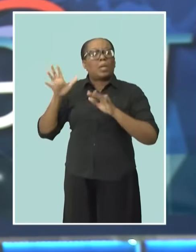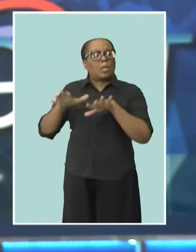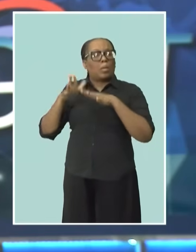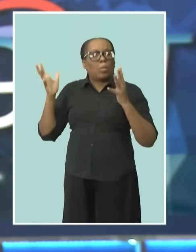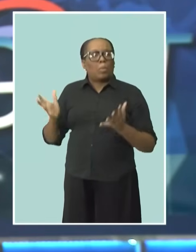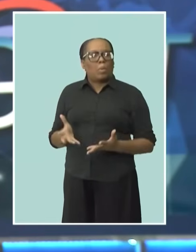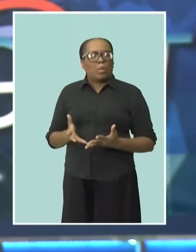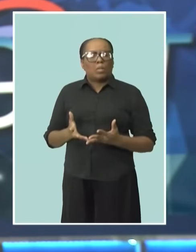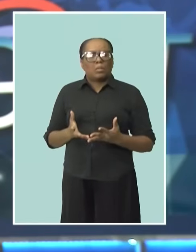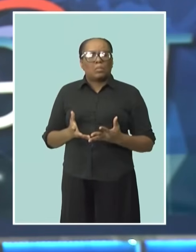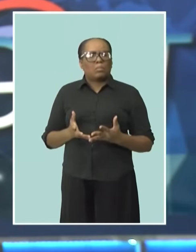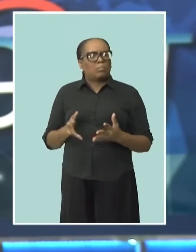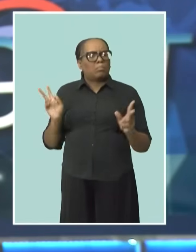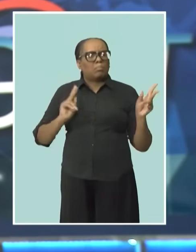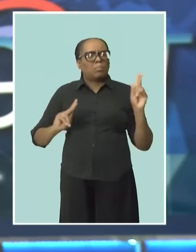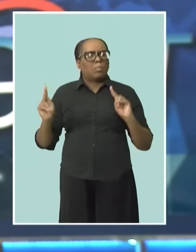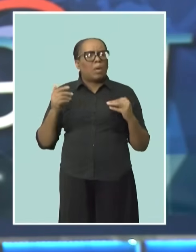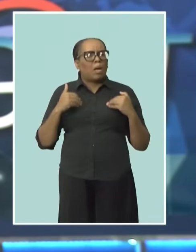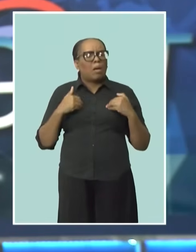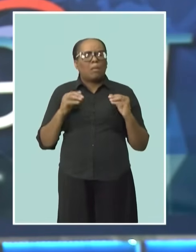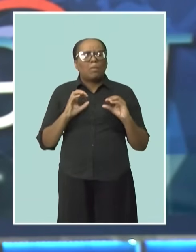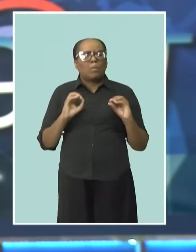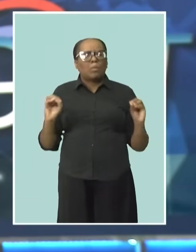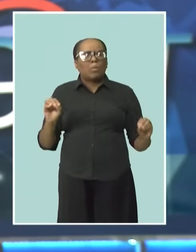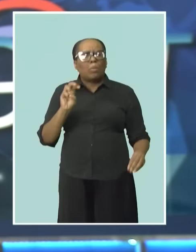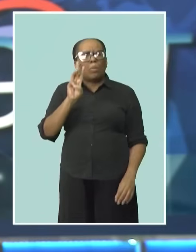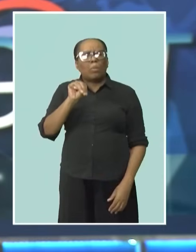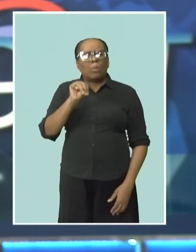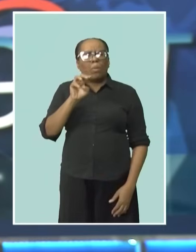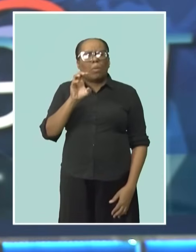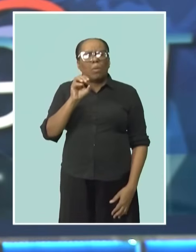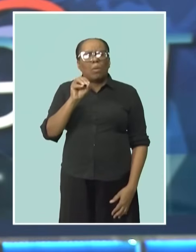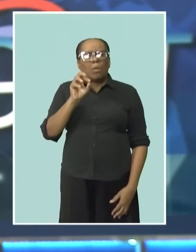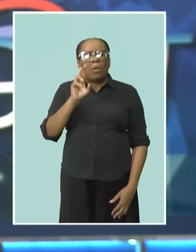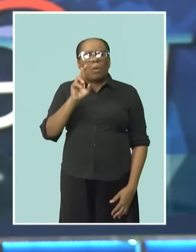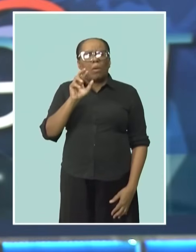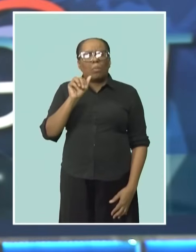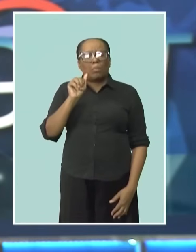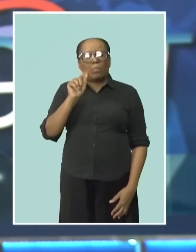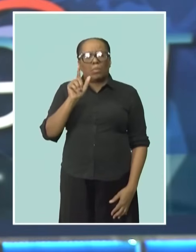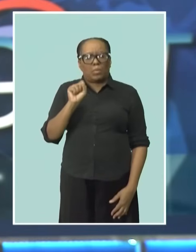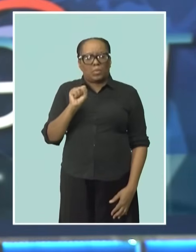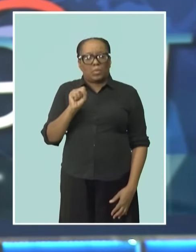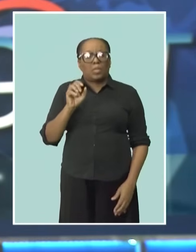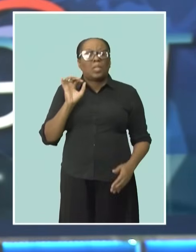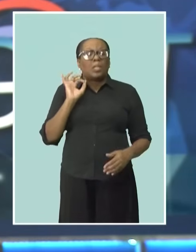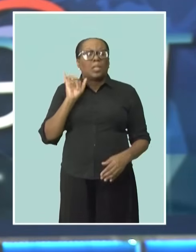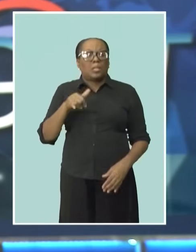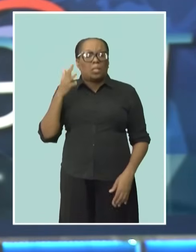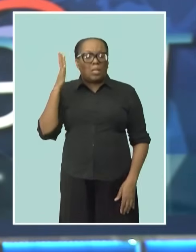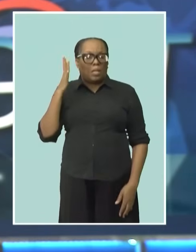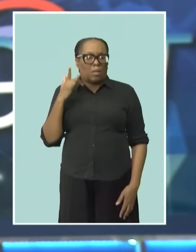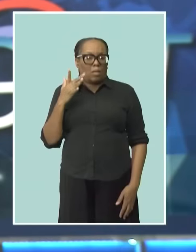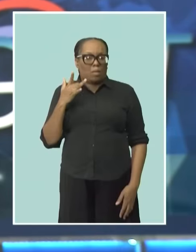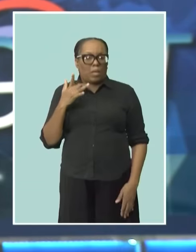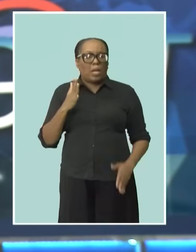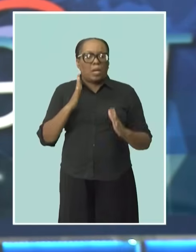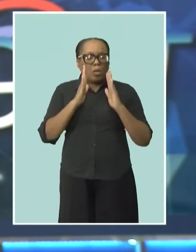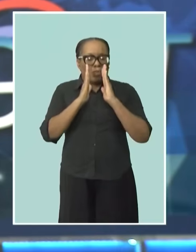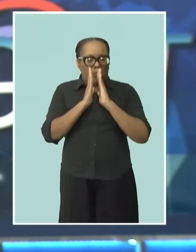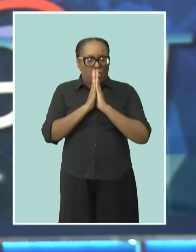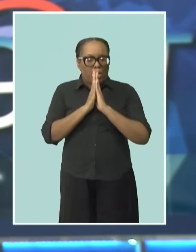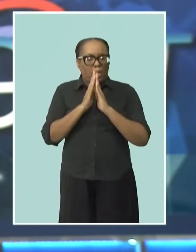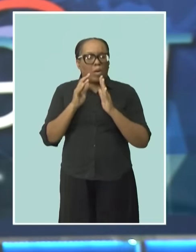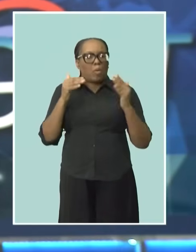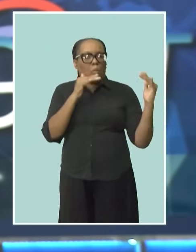International, Pastor Courtney Selman. It's for this reason that his organization is on a mission to make the world morally better. He says